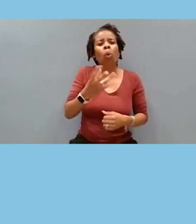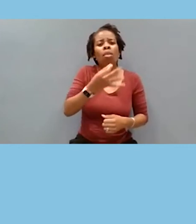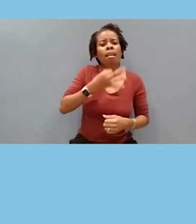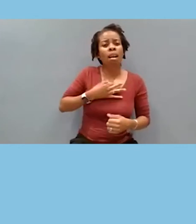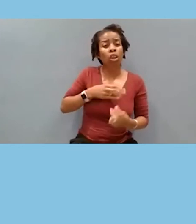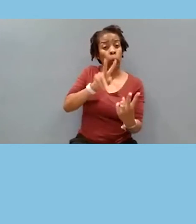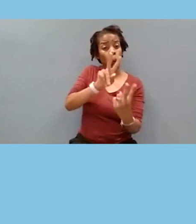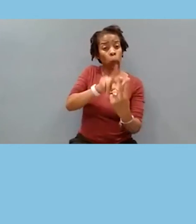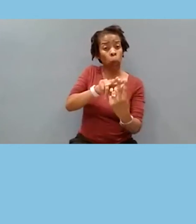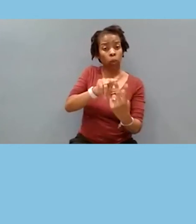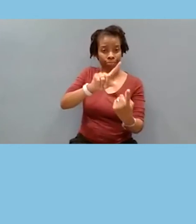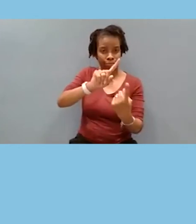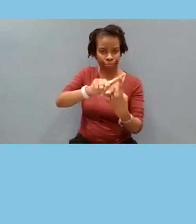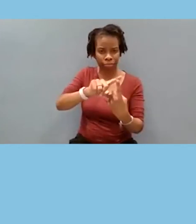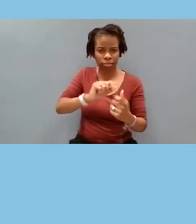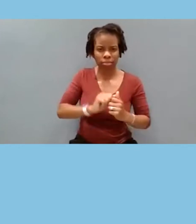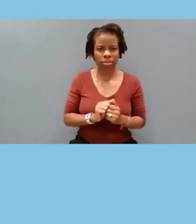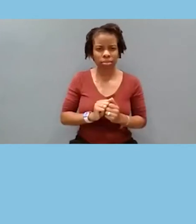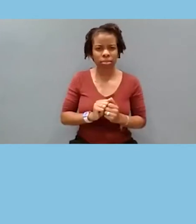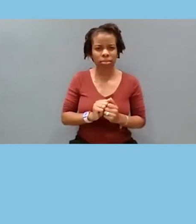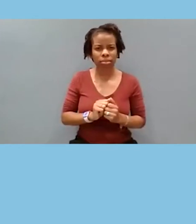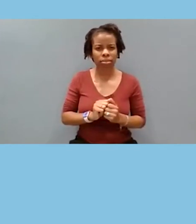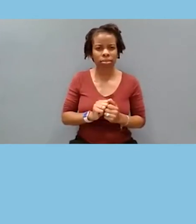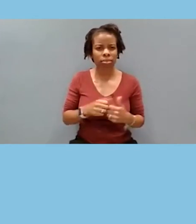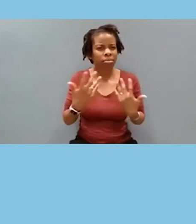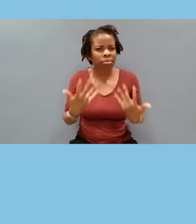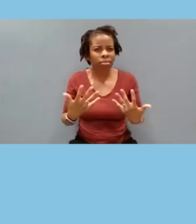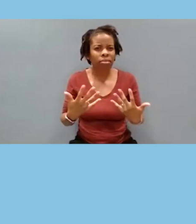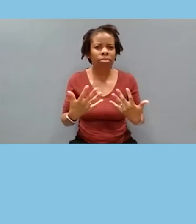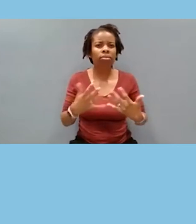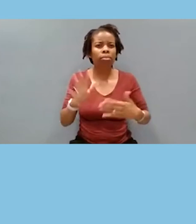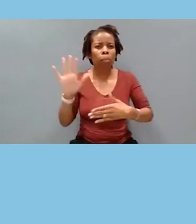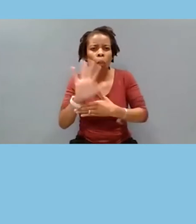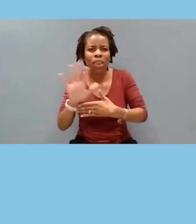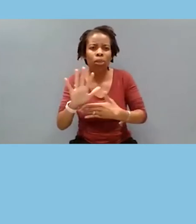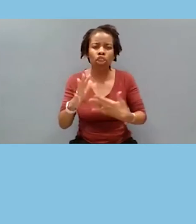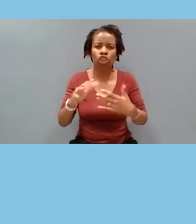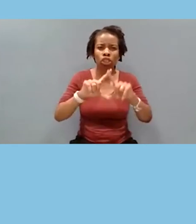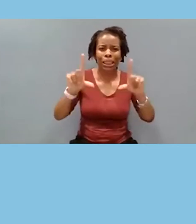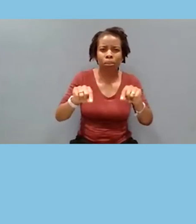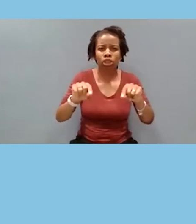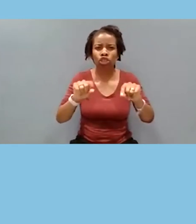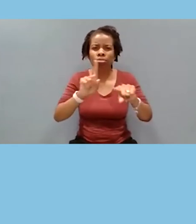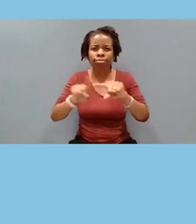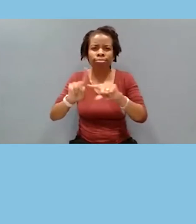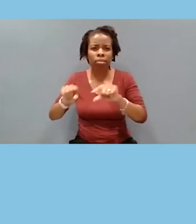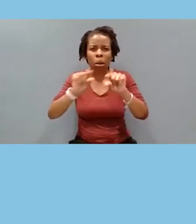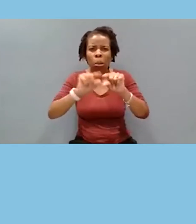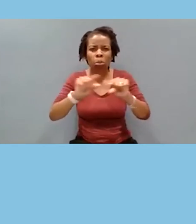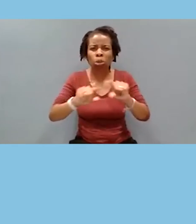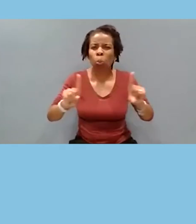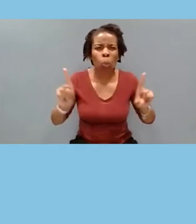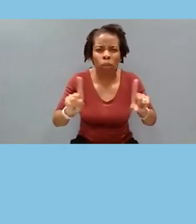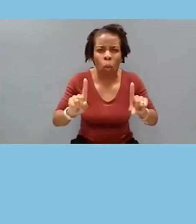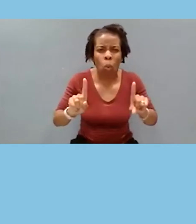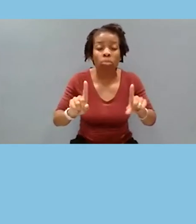One was, why we need to caption moving image work? And they also ask, how to